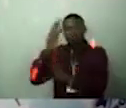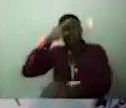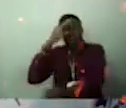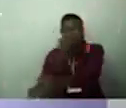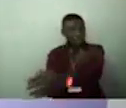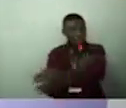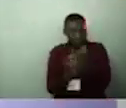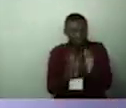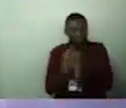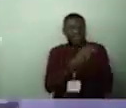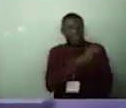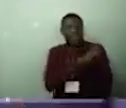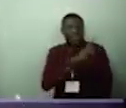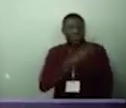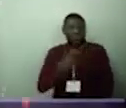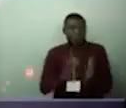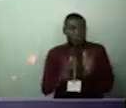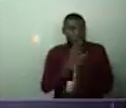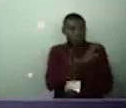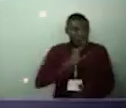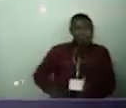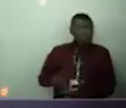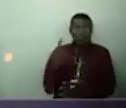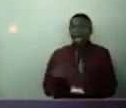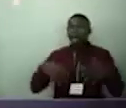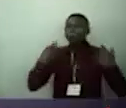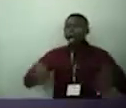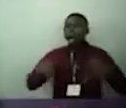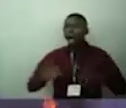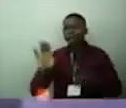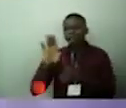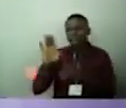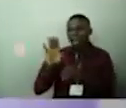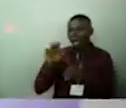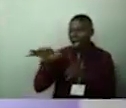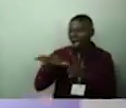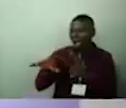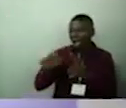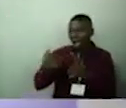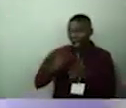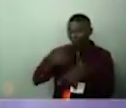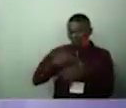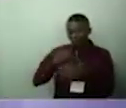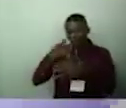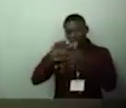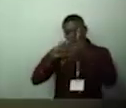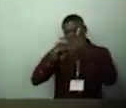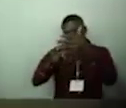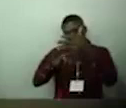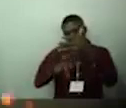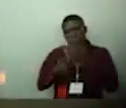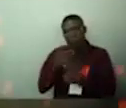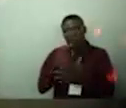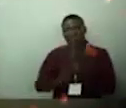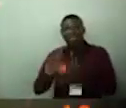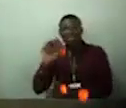the lamp that is in the city. What a city. But if you have time to read from verse 10 all the